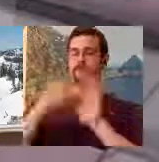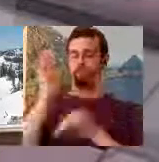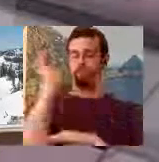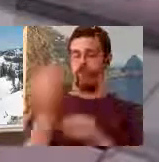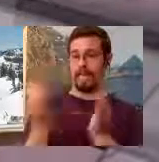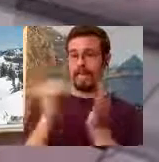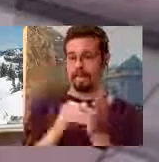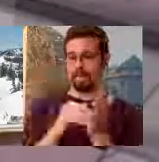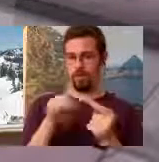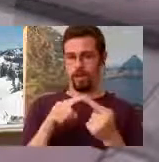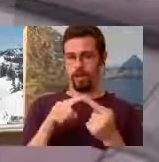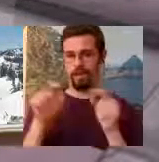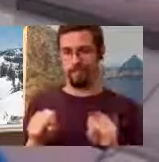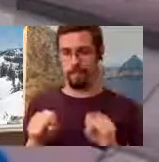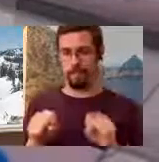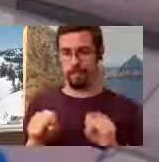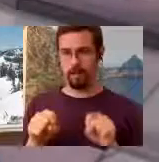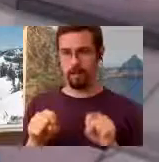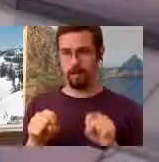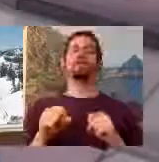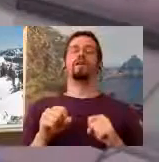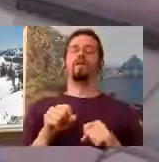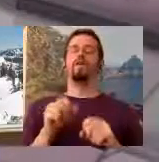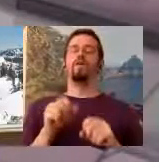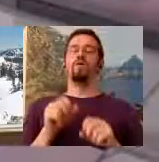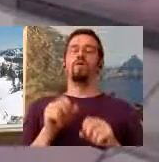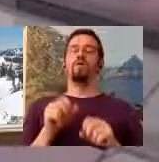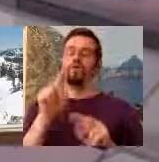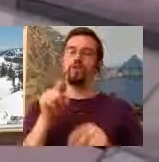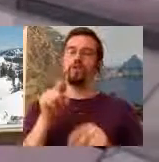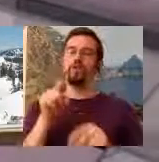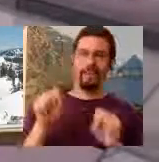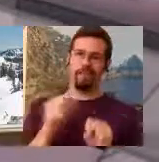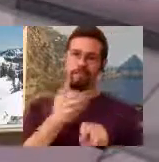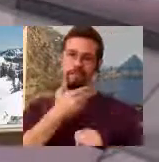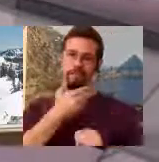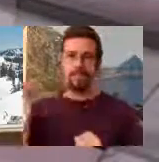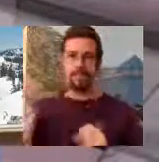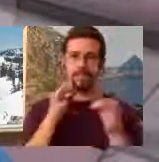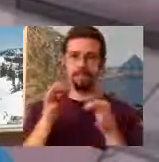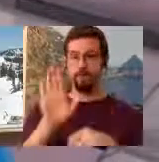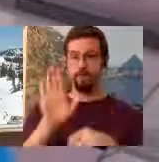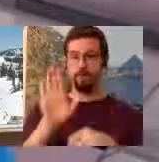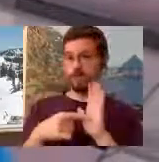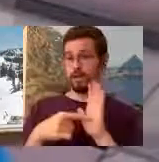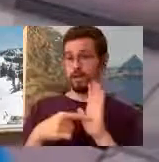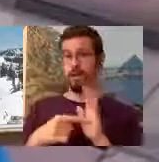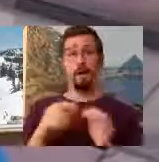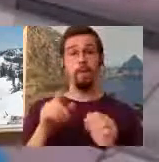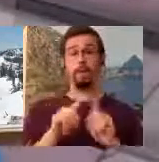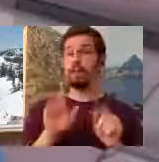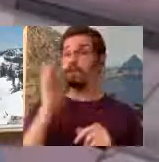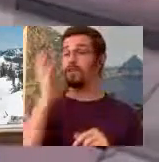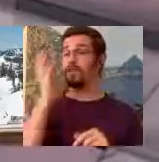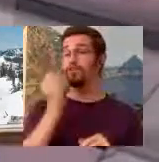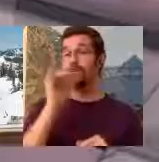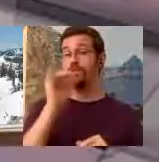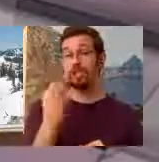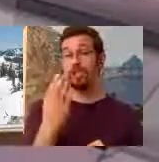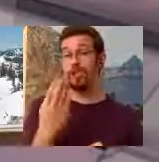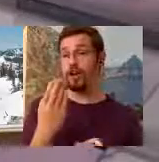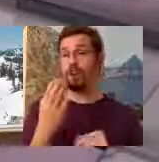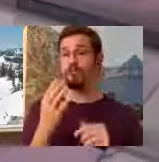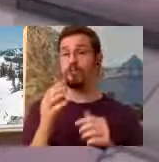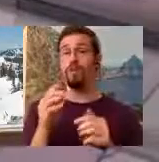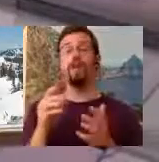we look forward to your presentation to explain it in much more depth. But that was a really beautiful job that Nancy did because it was very slow